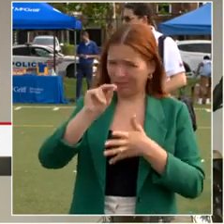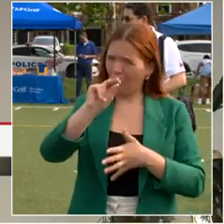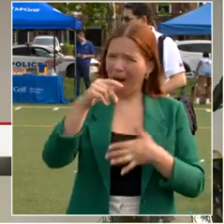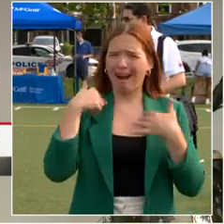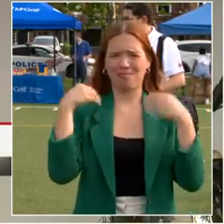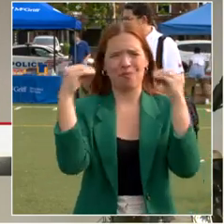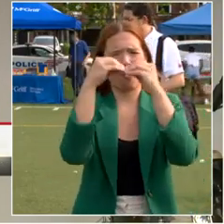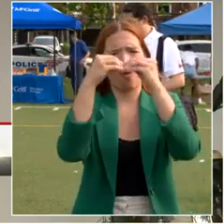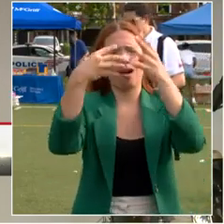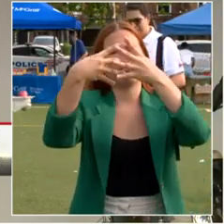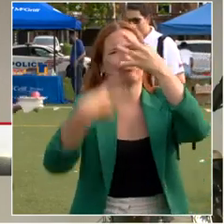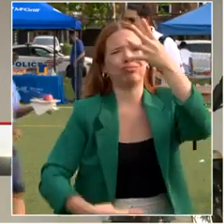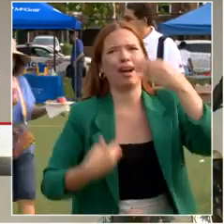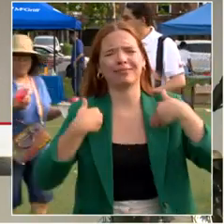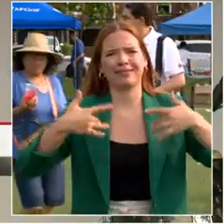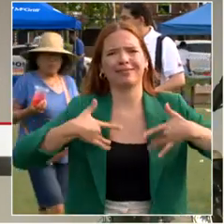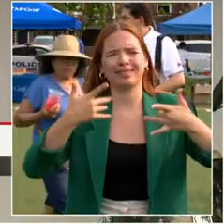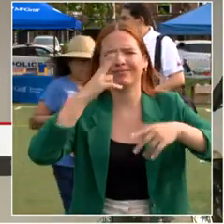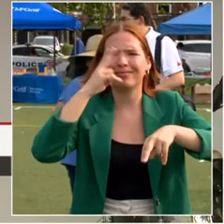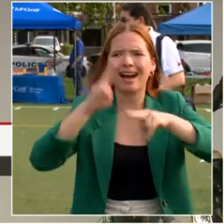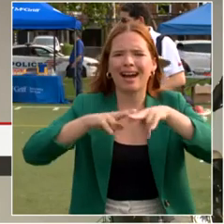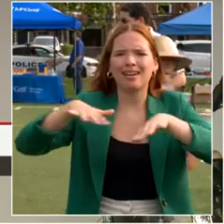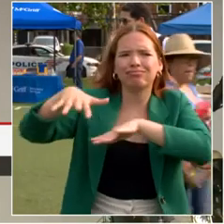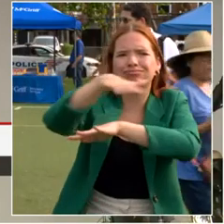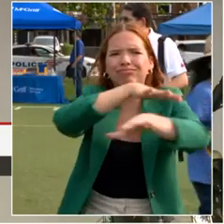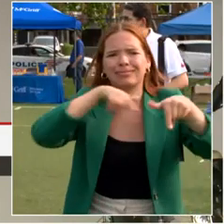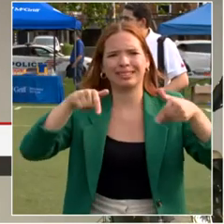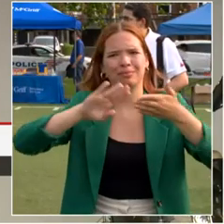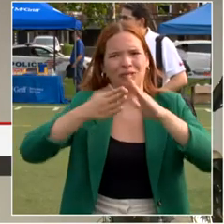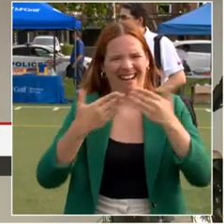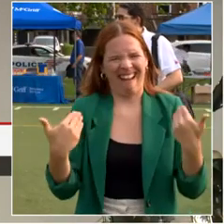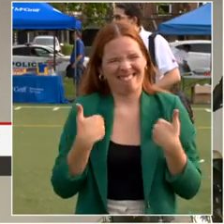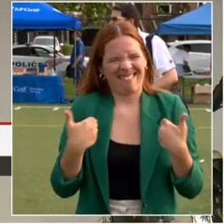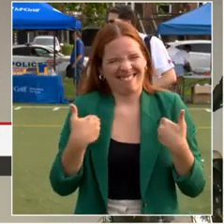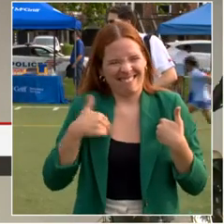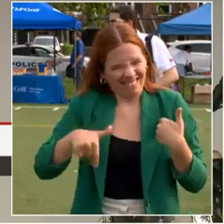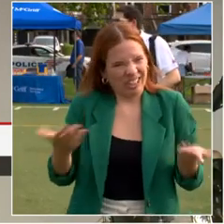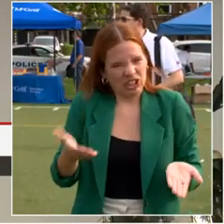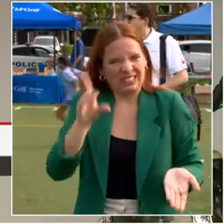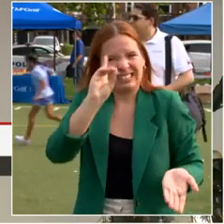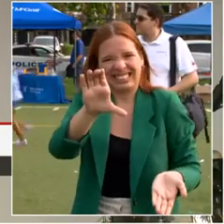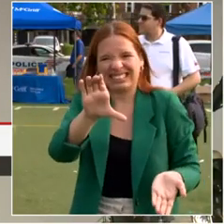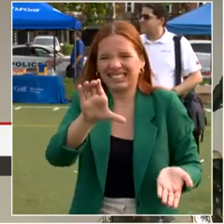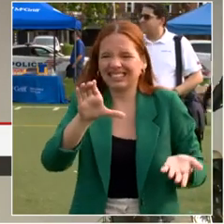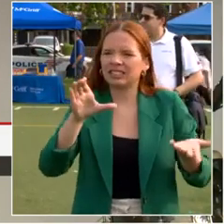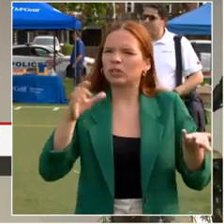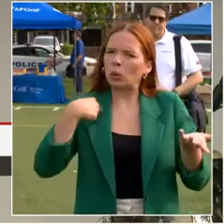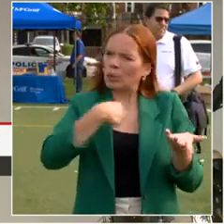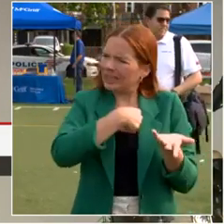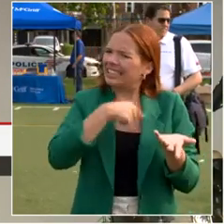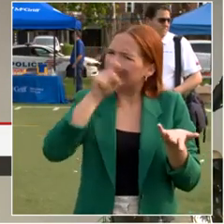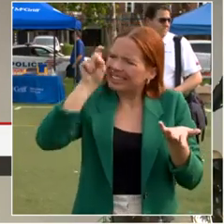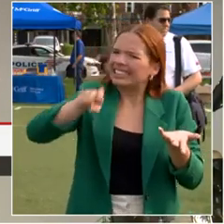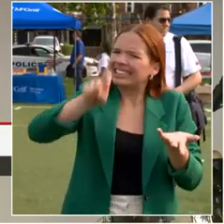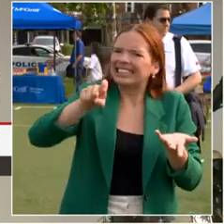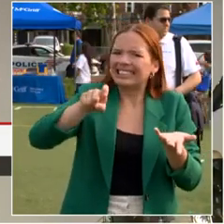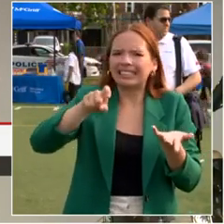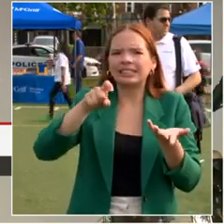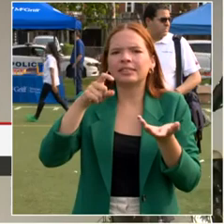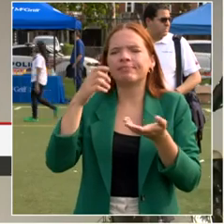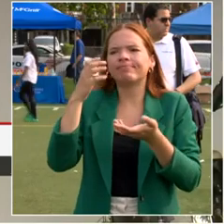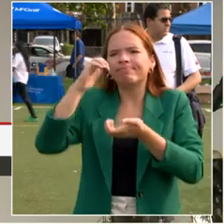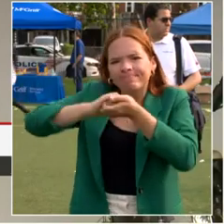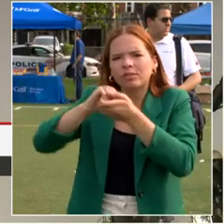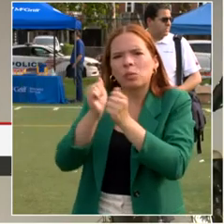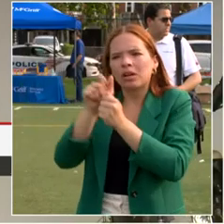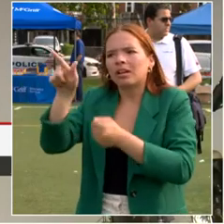and spend time with families. These are the parks where the connections between public and law enforcement is made. This is why National Night Out is